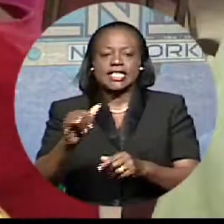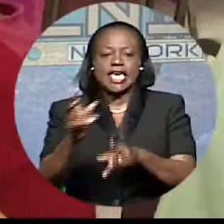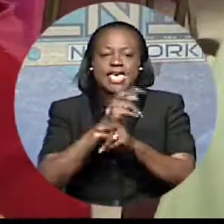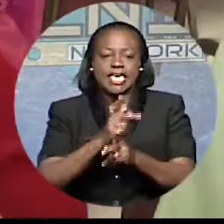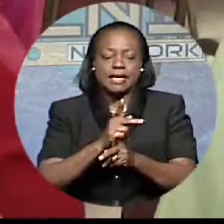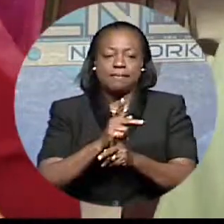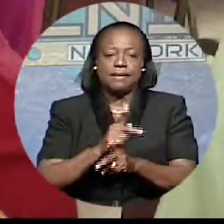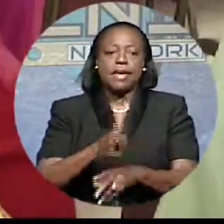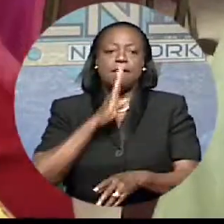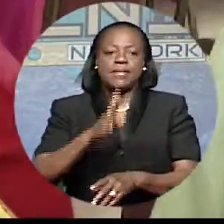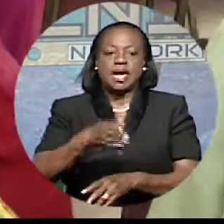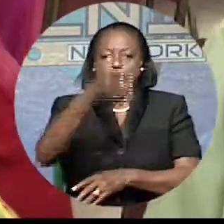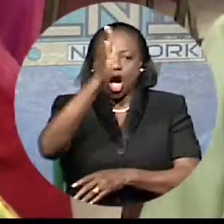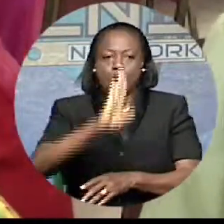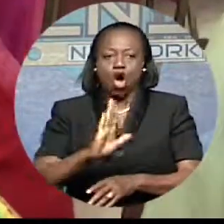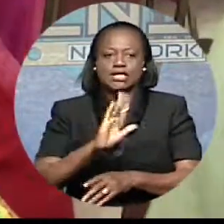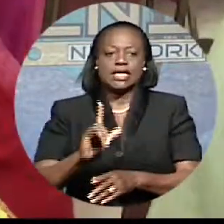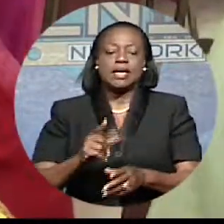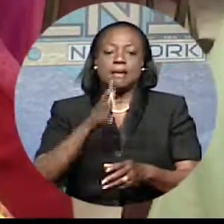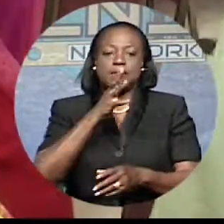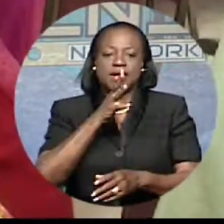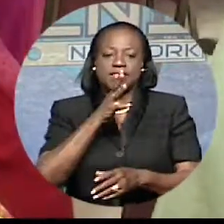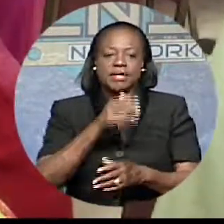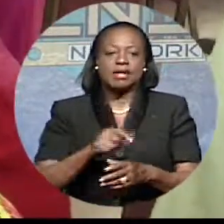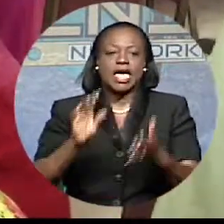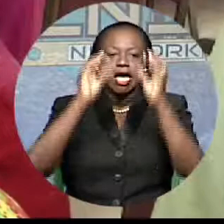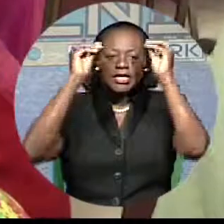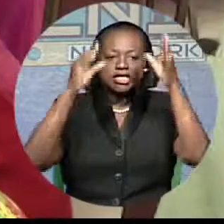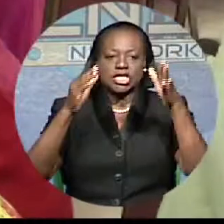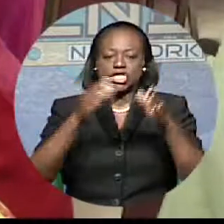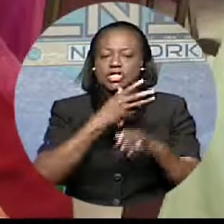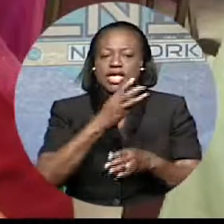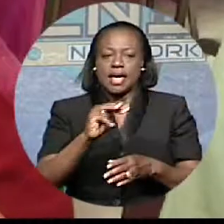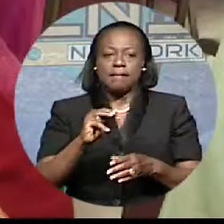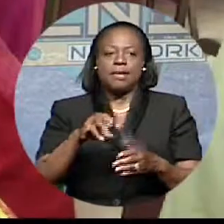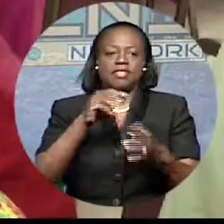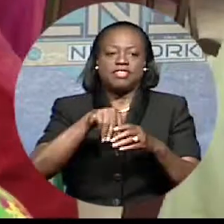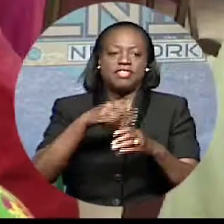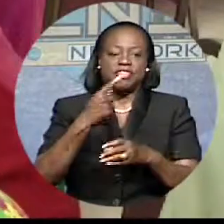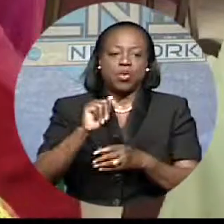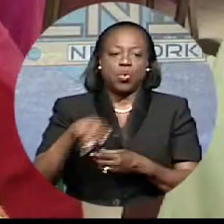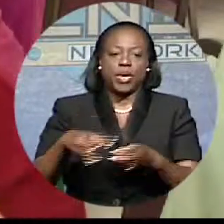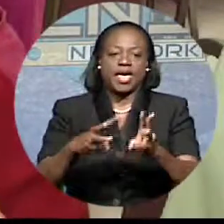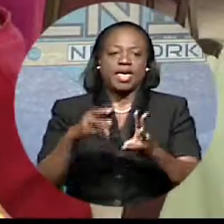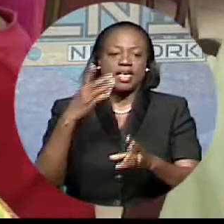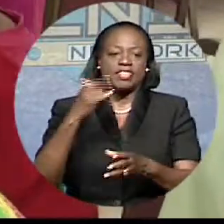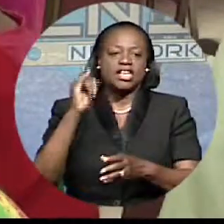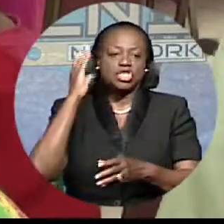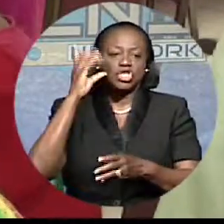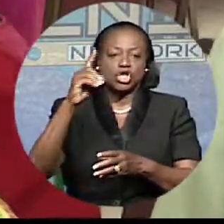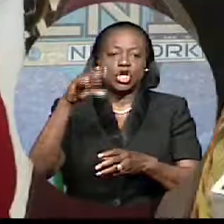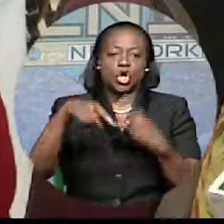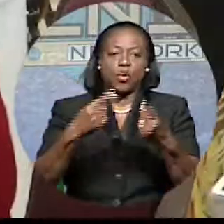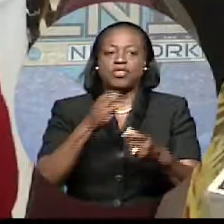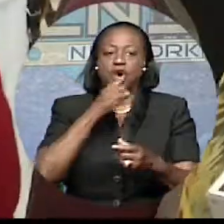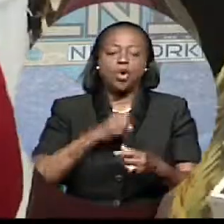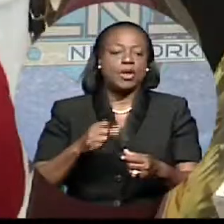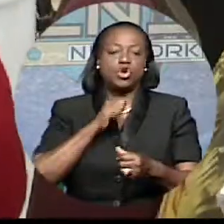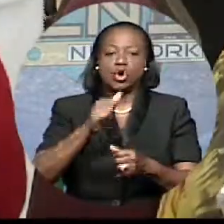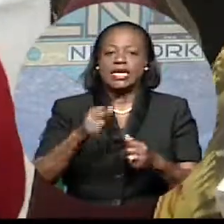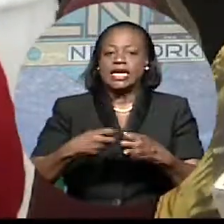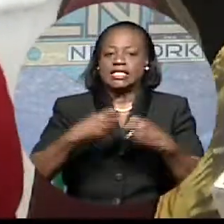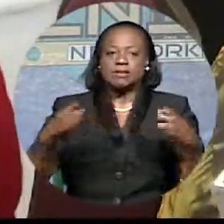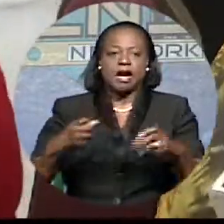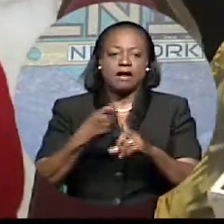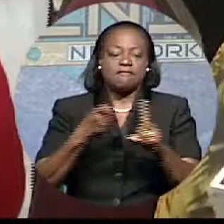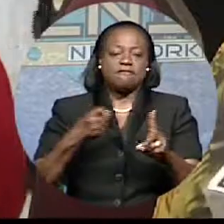godly principles in their children. Teach them like the Bible says, teach them in the way they should go, that when they are old, they will not depart from it. You have to